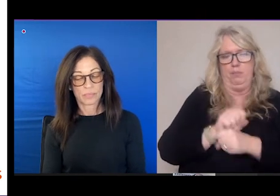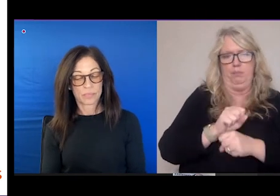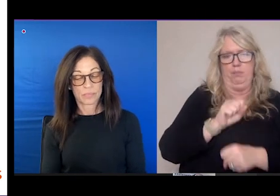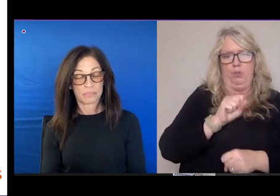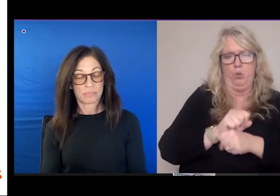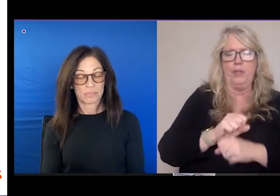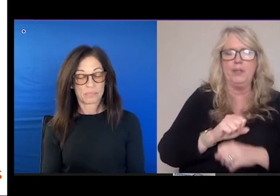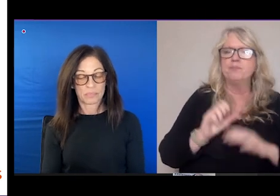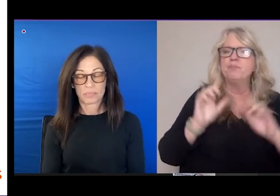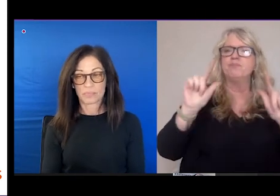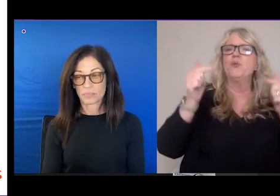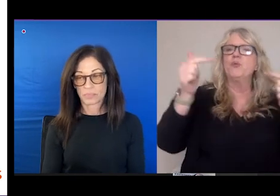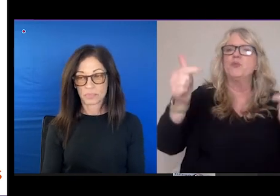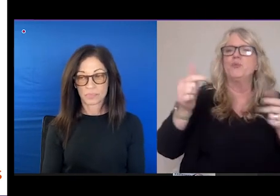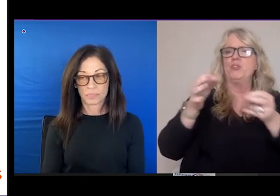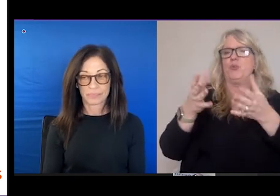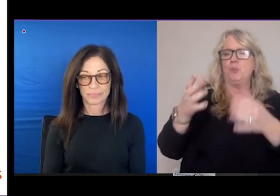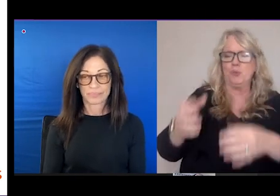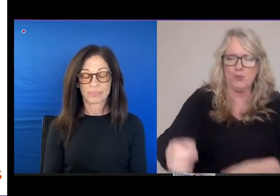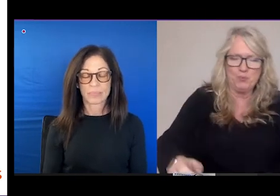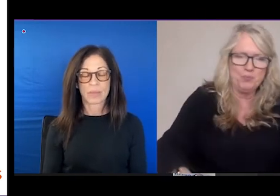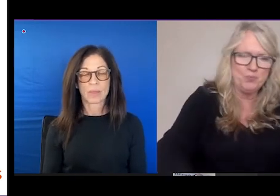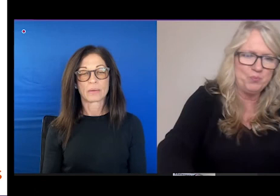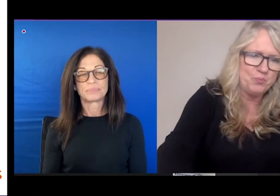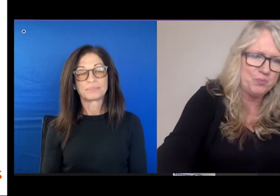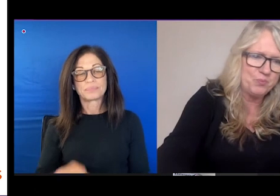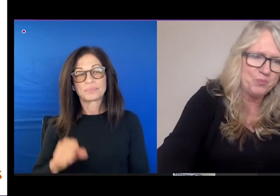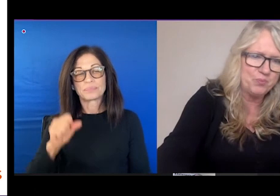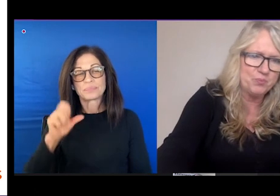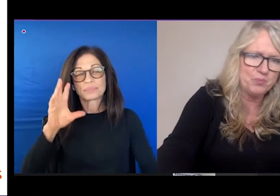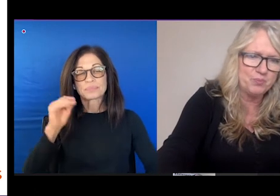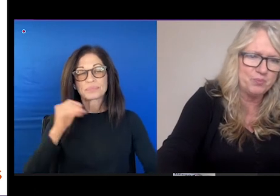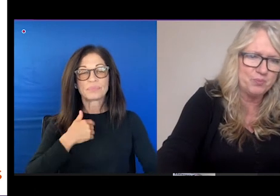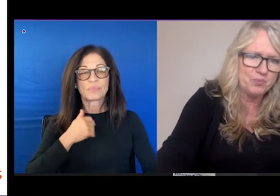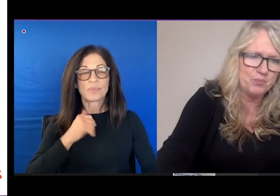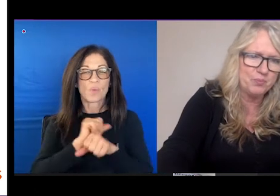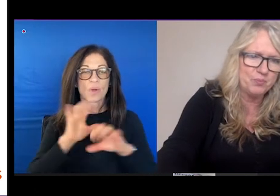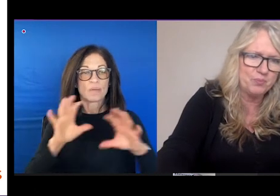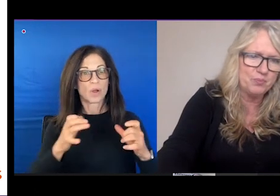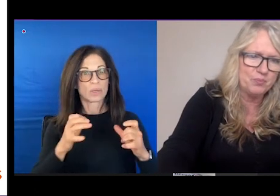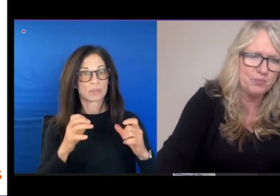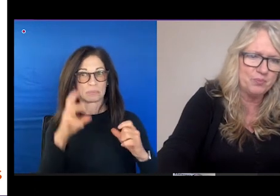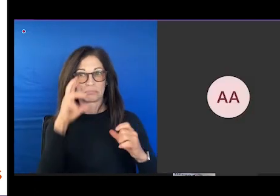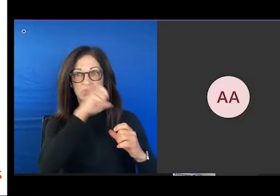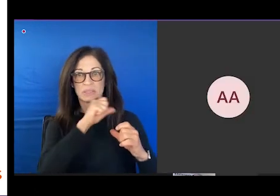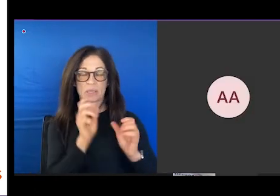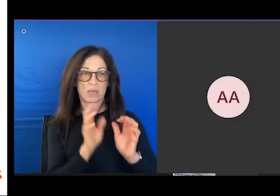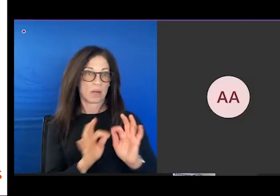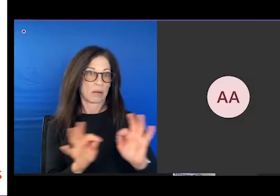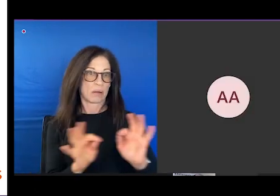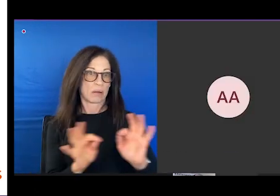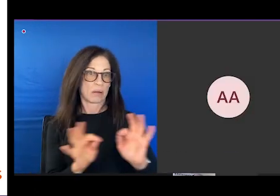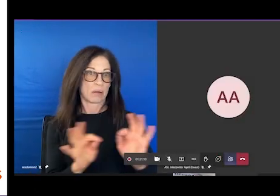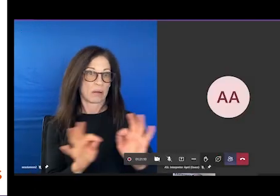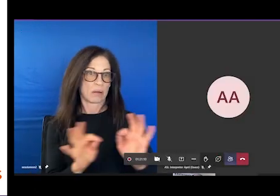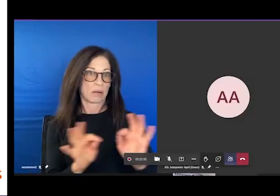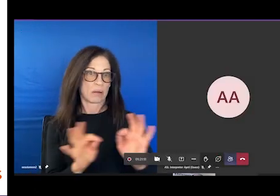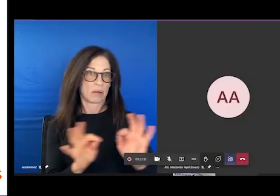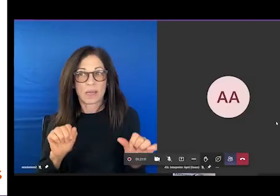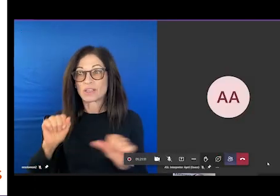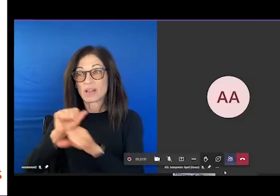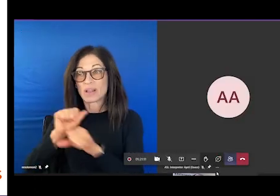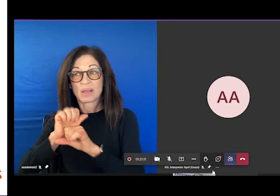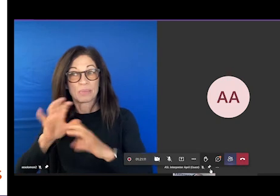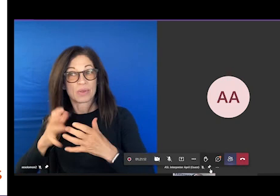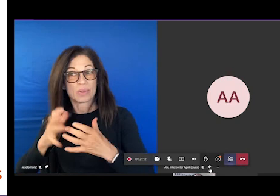underemployed or unemployed. And so the employment sector, our workforce, is missing out on a critical potential